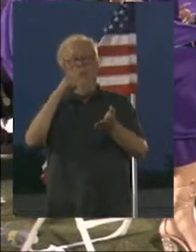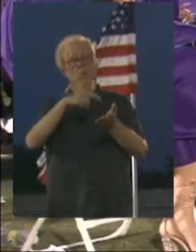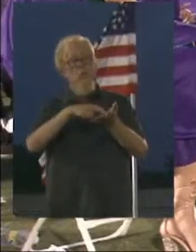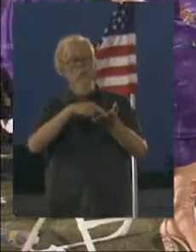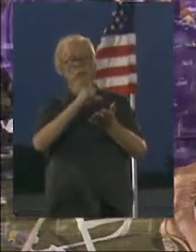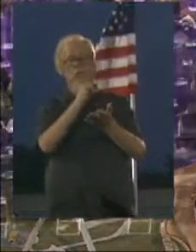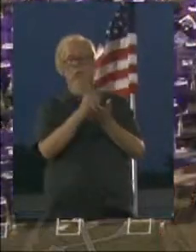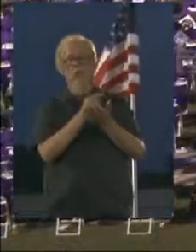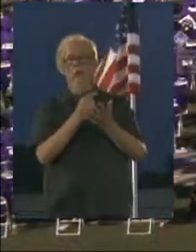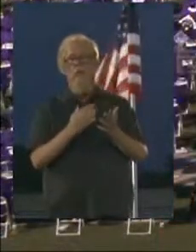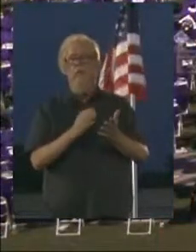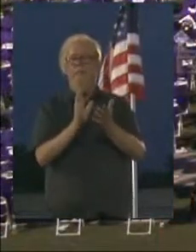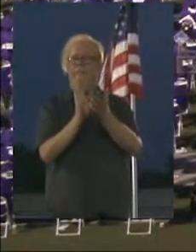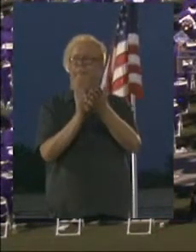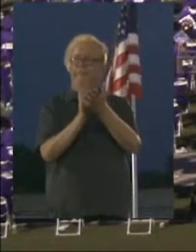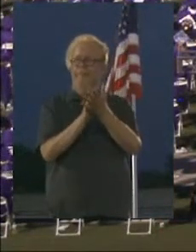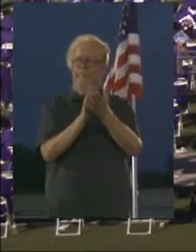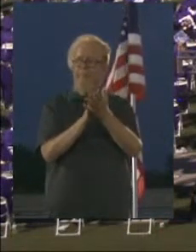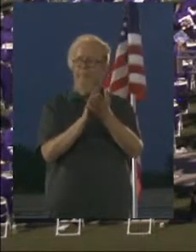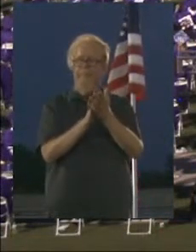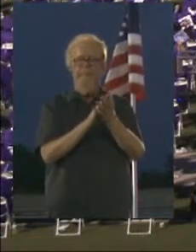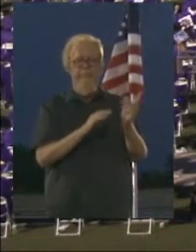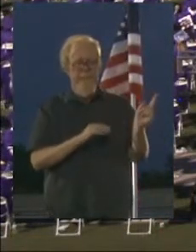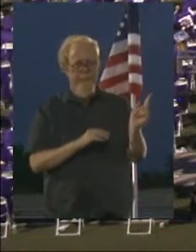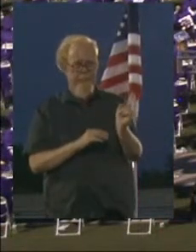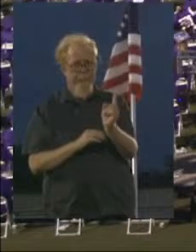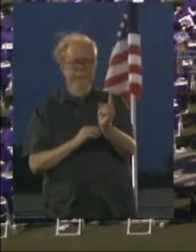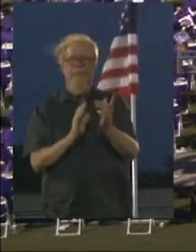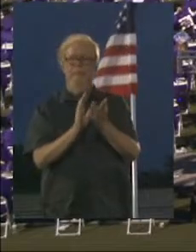your applause as they cross the stage.